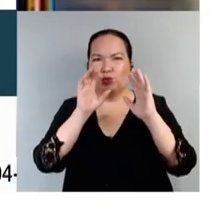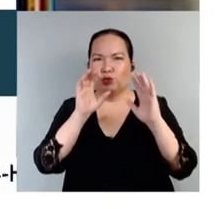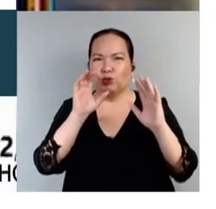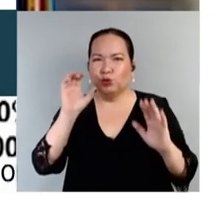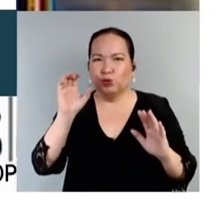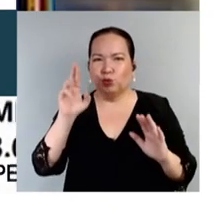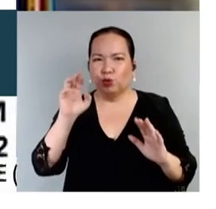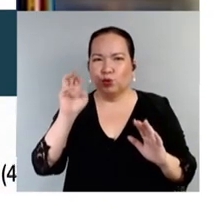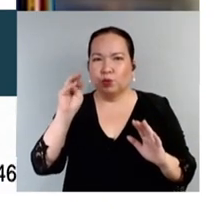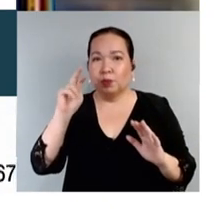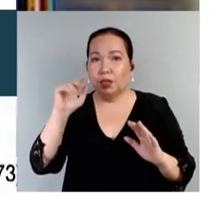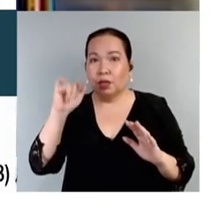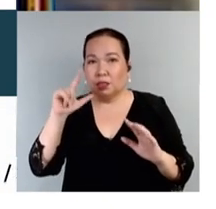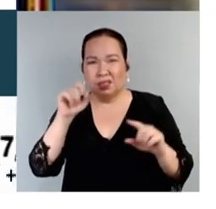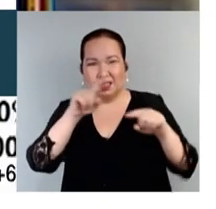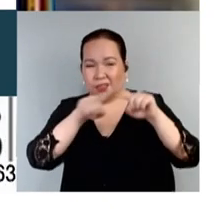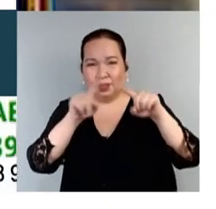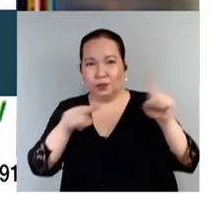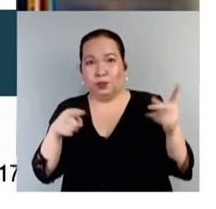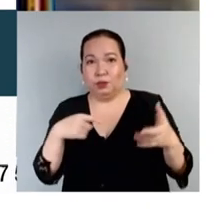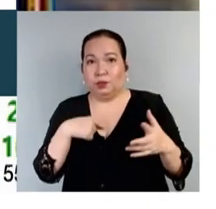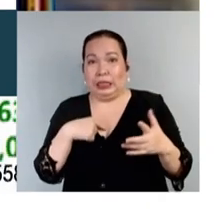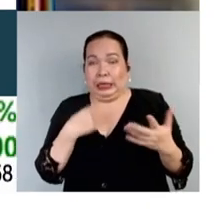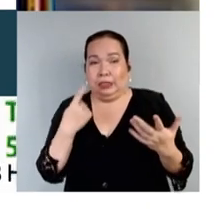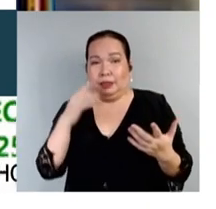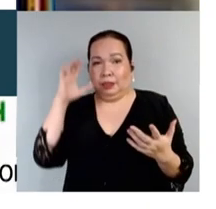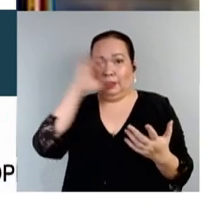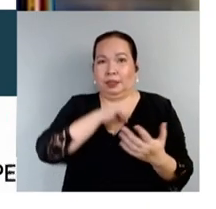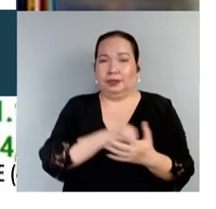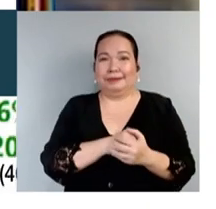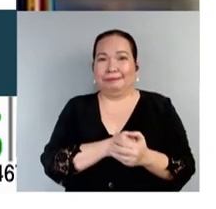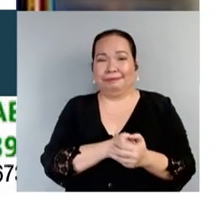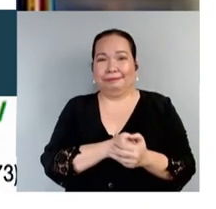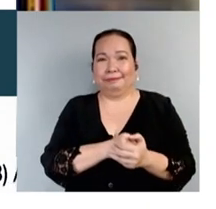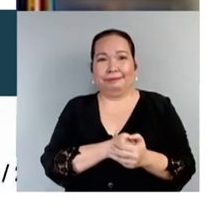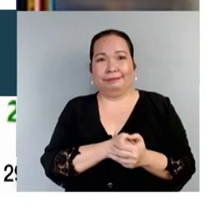especially as I've said, no, that perhaps in terms of